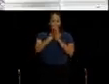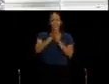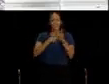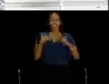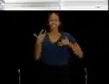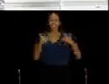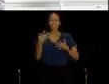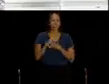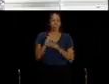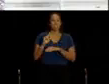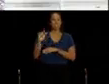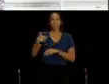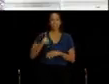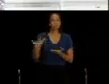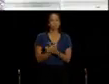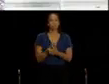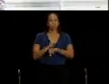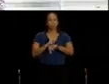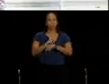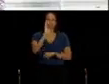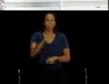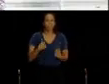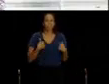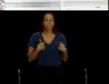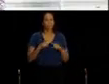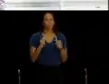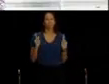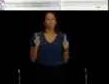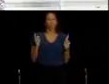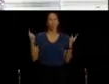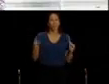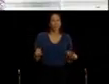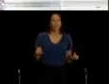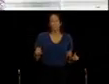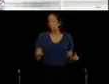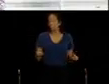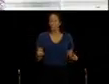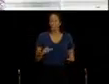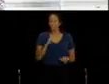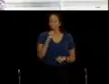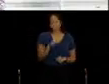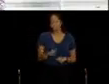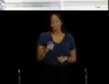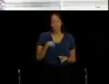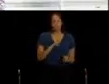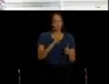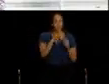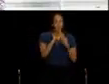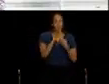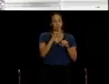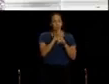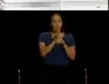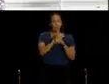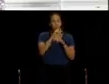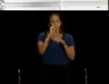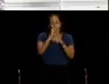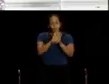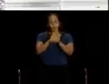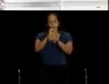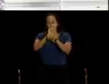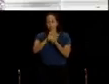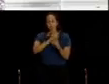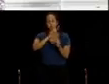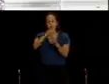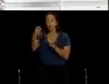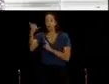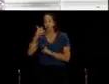And the reality of that was it didn't happen. I would apply for these jobs, and sometimes I would get callbacks,